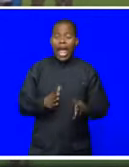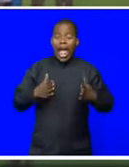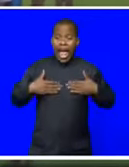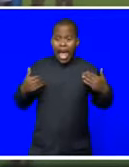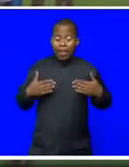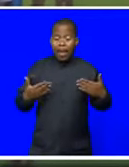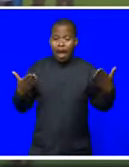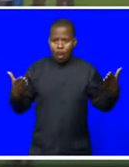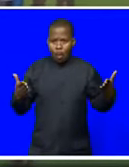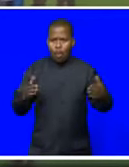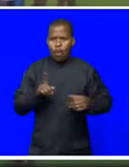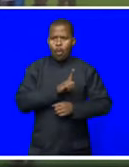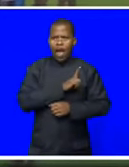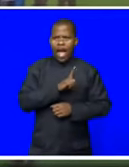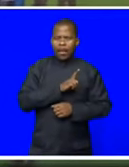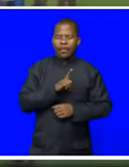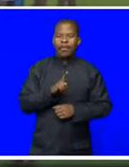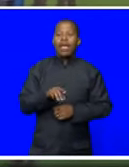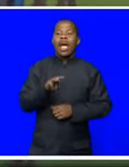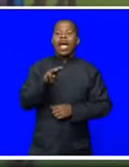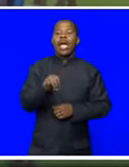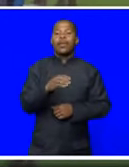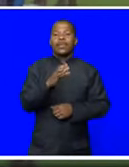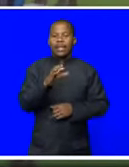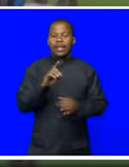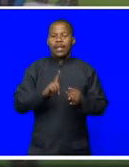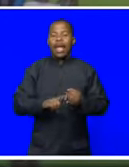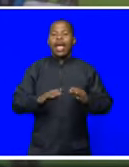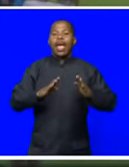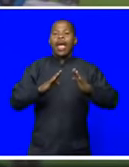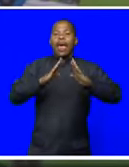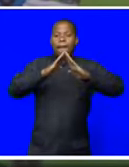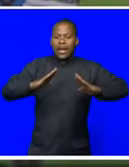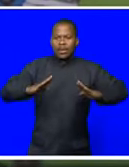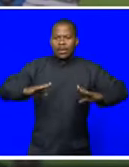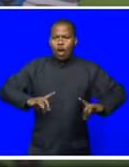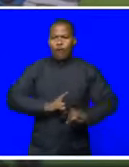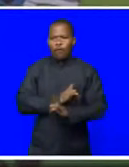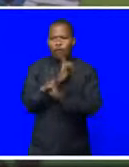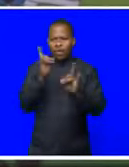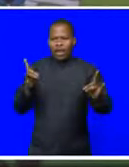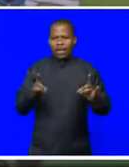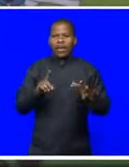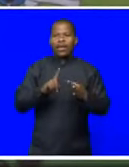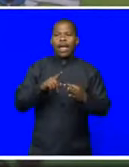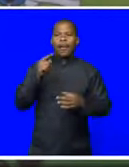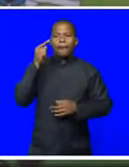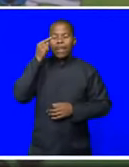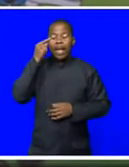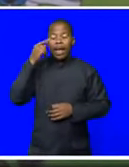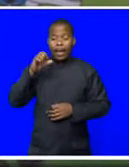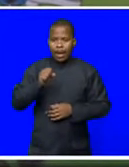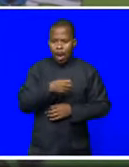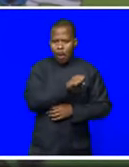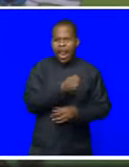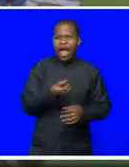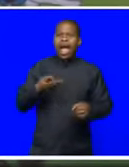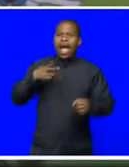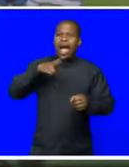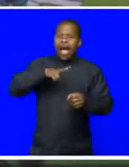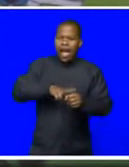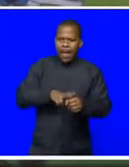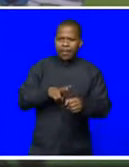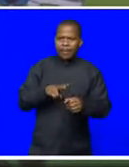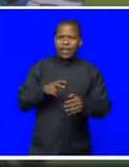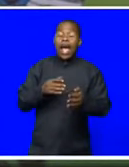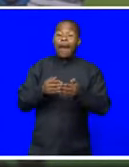events between the embassy and the Ministry of Health. This one, same as the